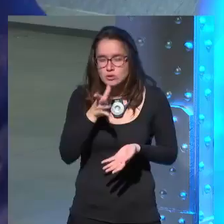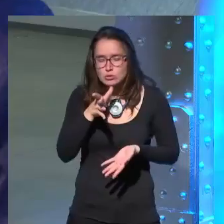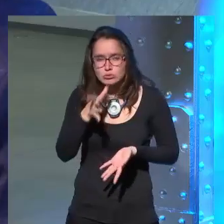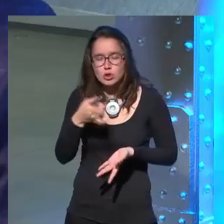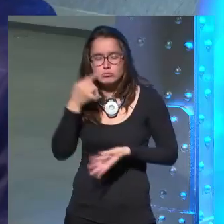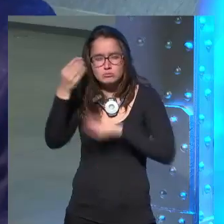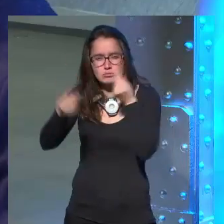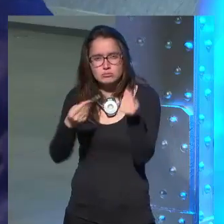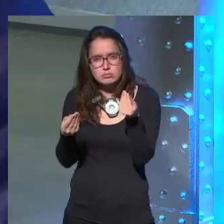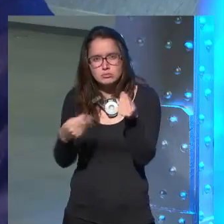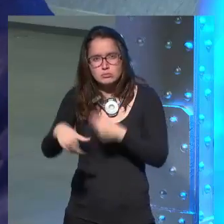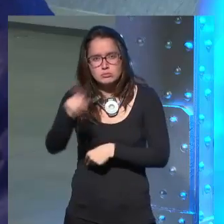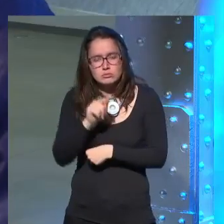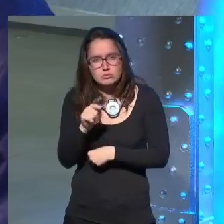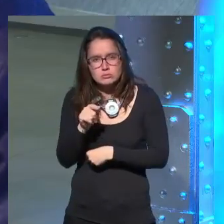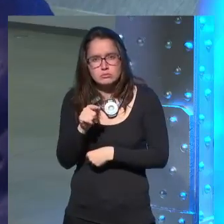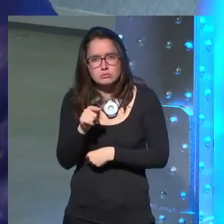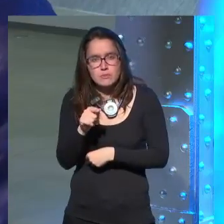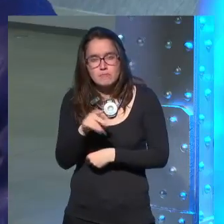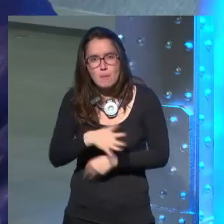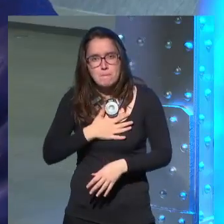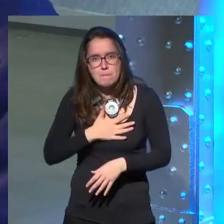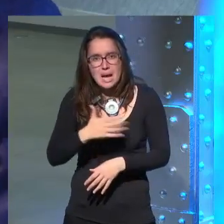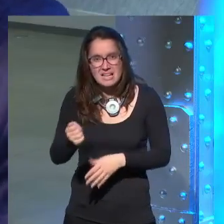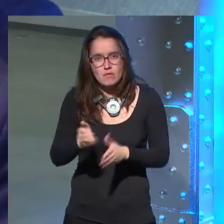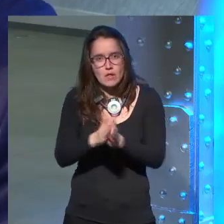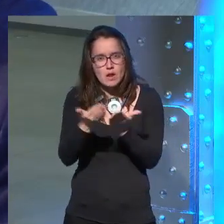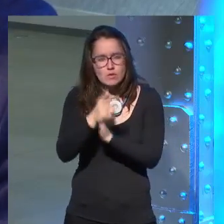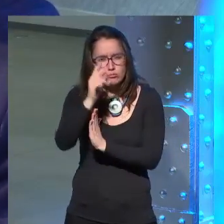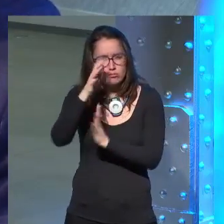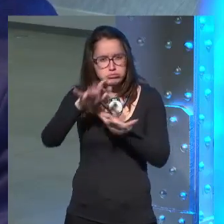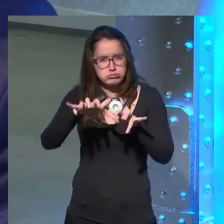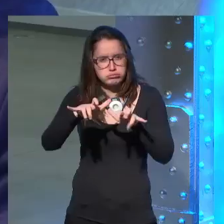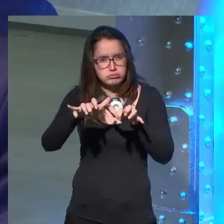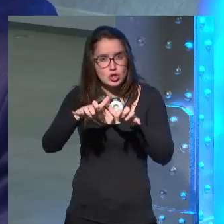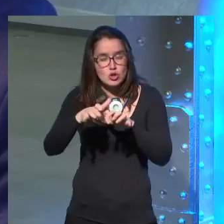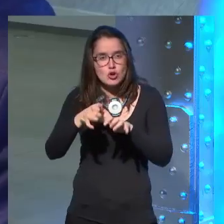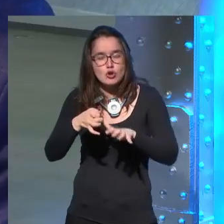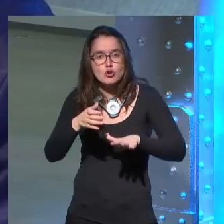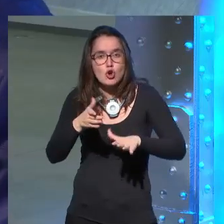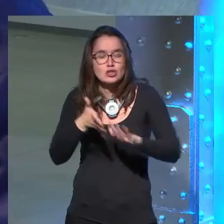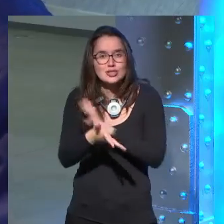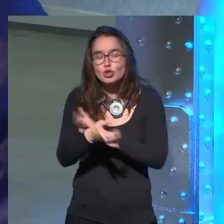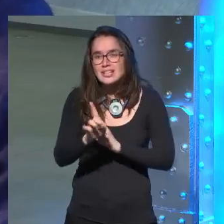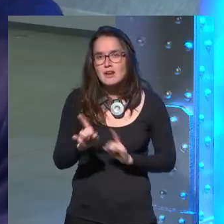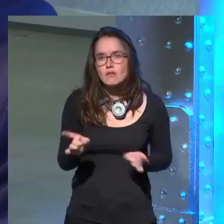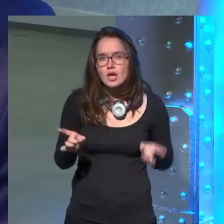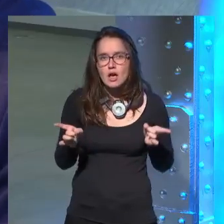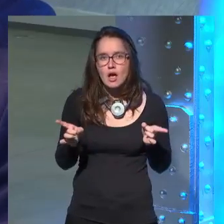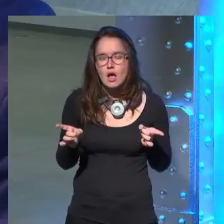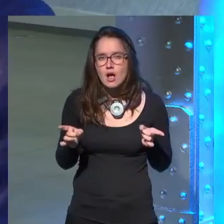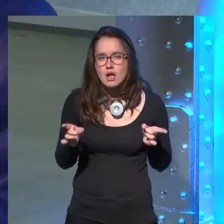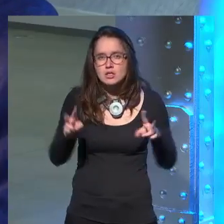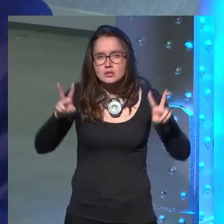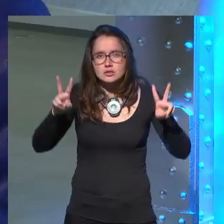book, which is trying to actually just not ignore what the theological side